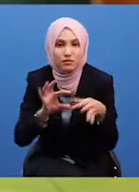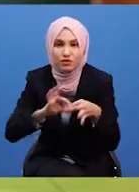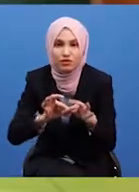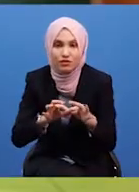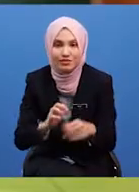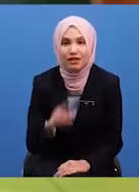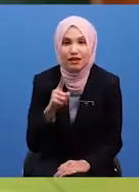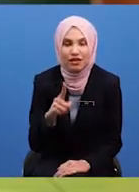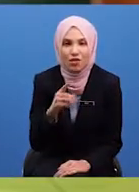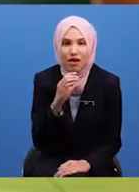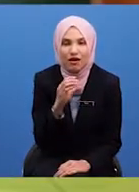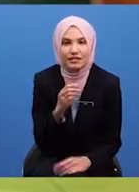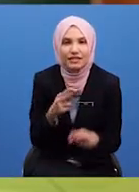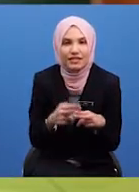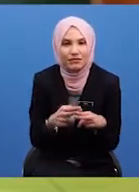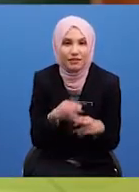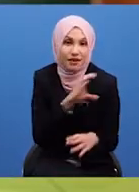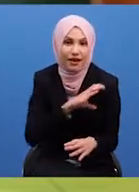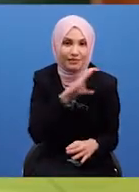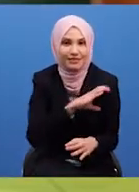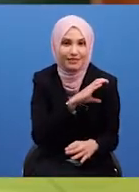Can you recall the names of the characters?